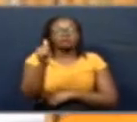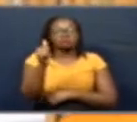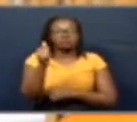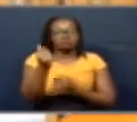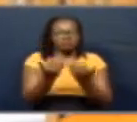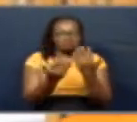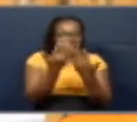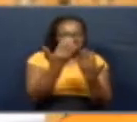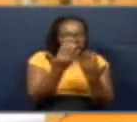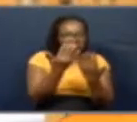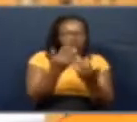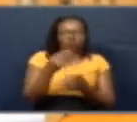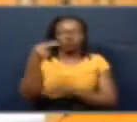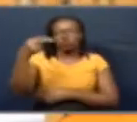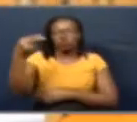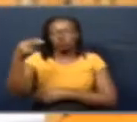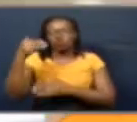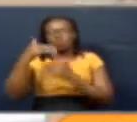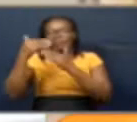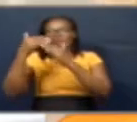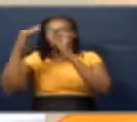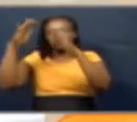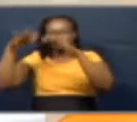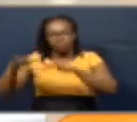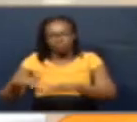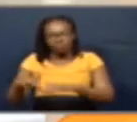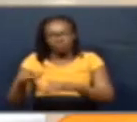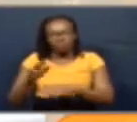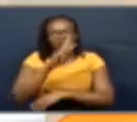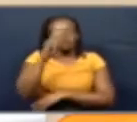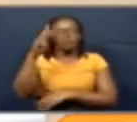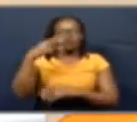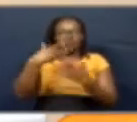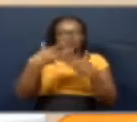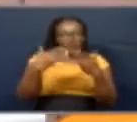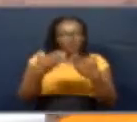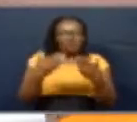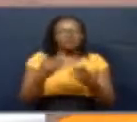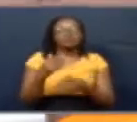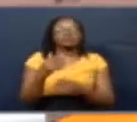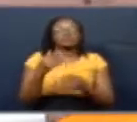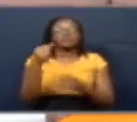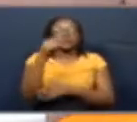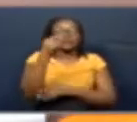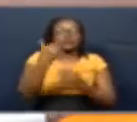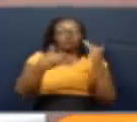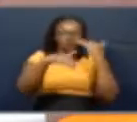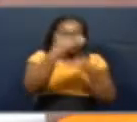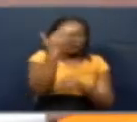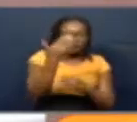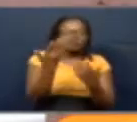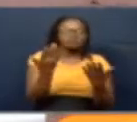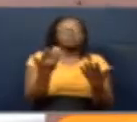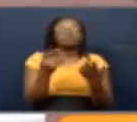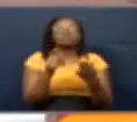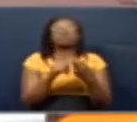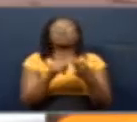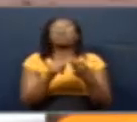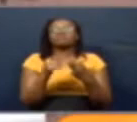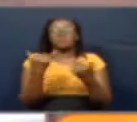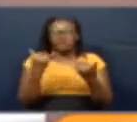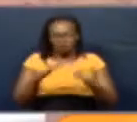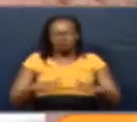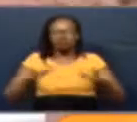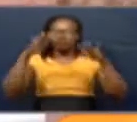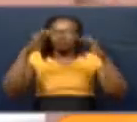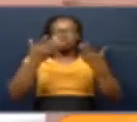the Huruma building collapse, the Westgate terror attack to the Garissa University siege, and currently the raging floods that have wreaked